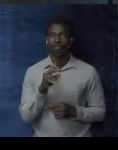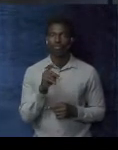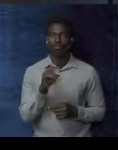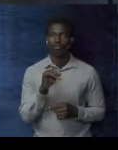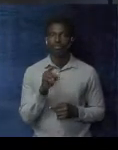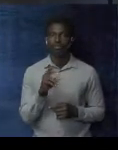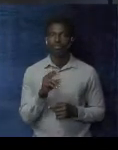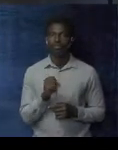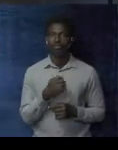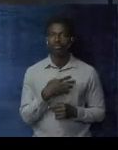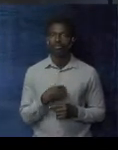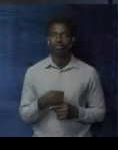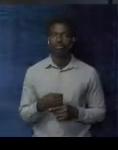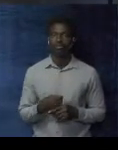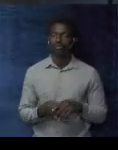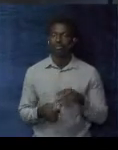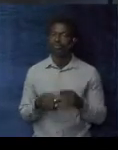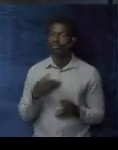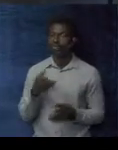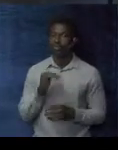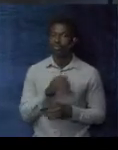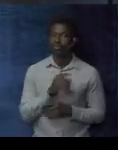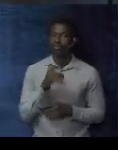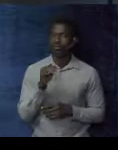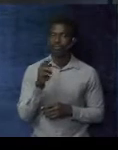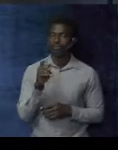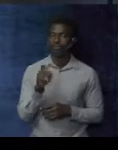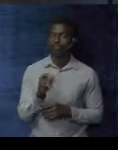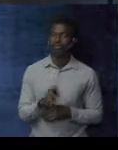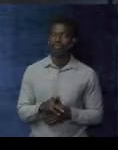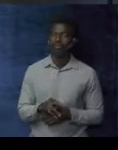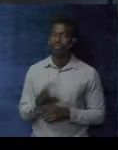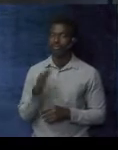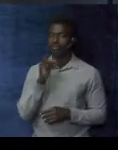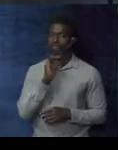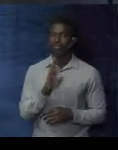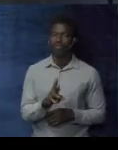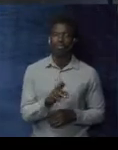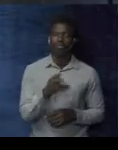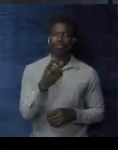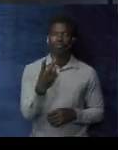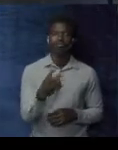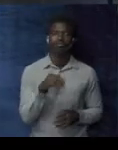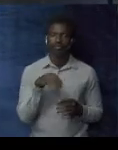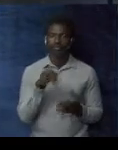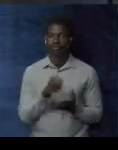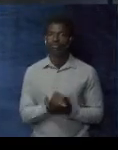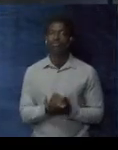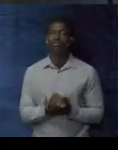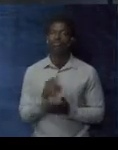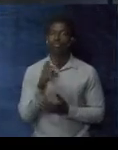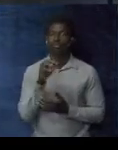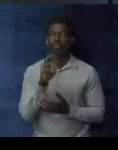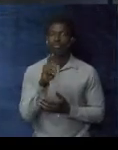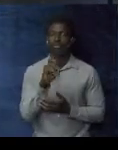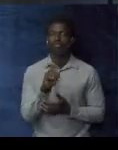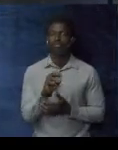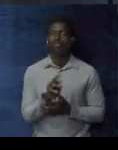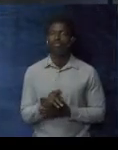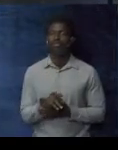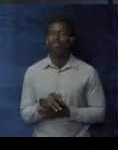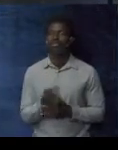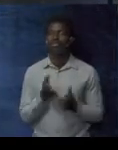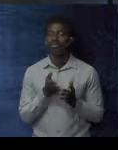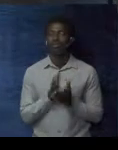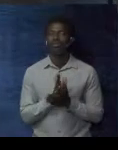the other end is another radius, but from here to here is a diameter. So there are 2 radii in that diameter. All right,